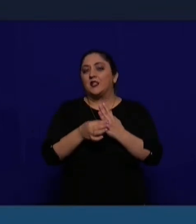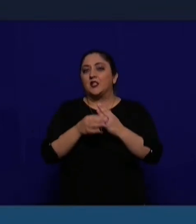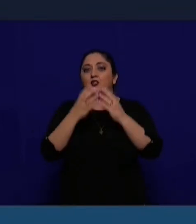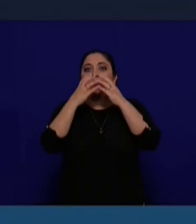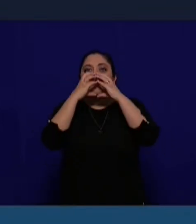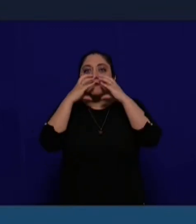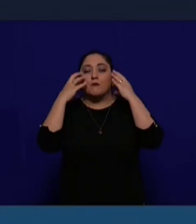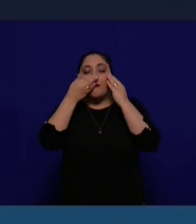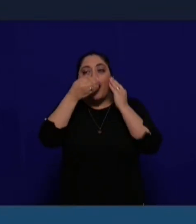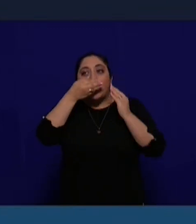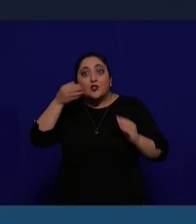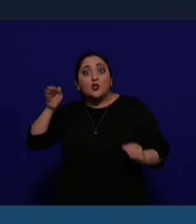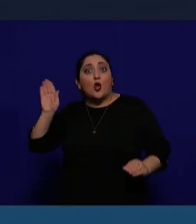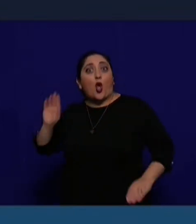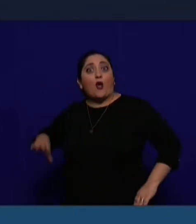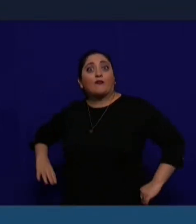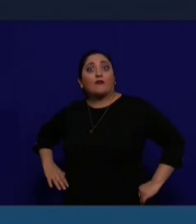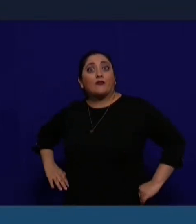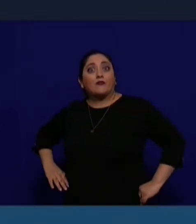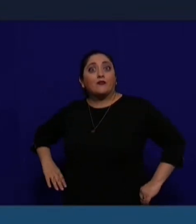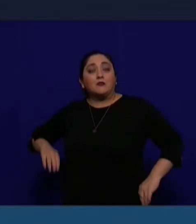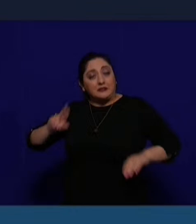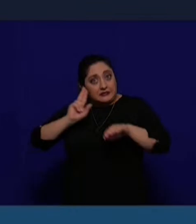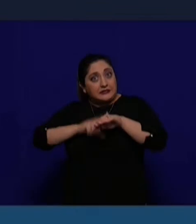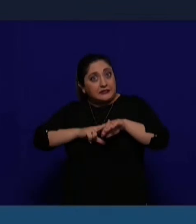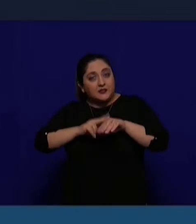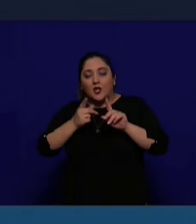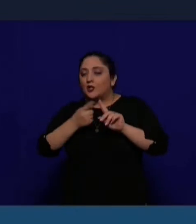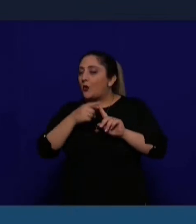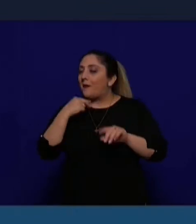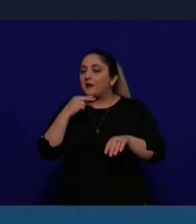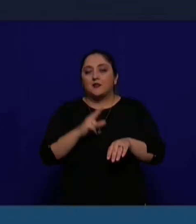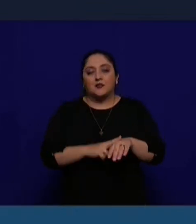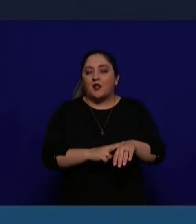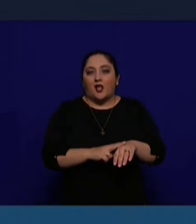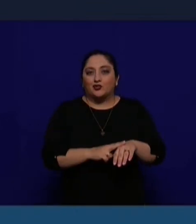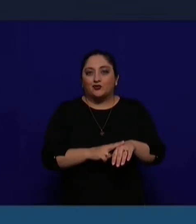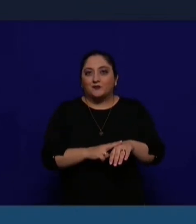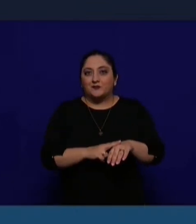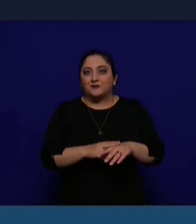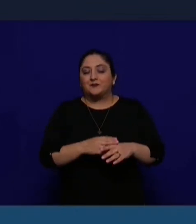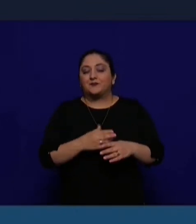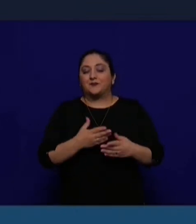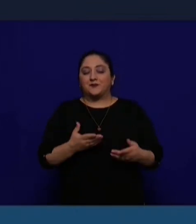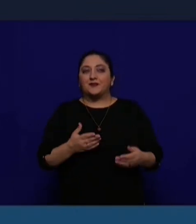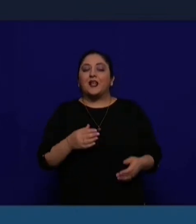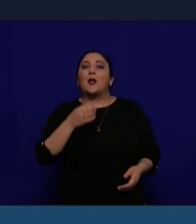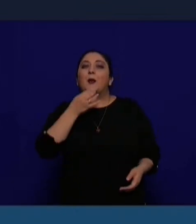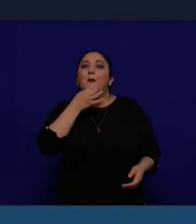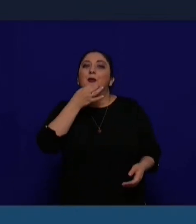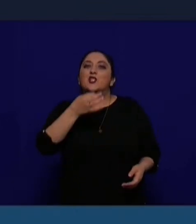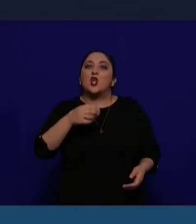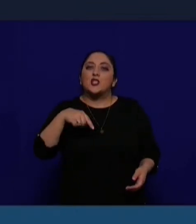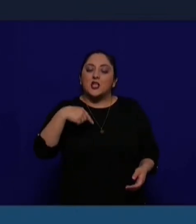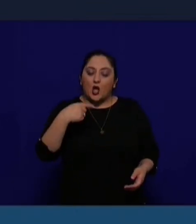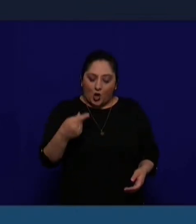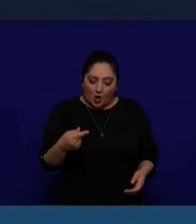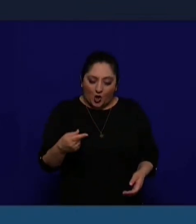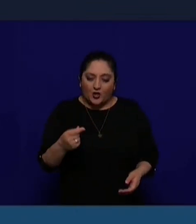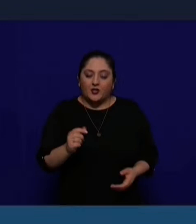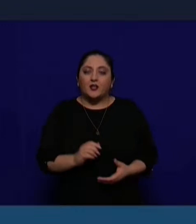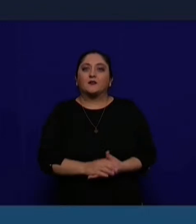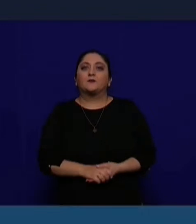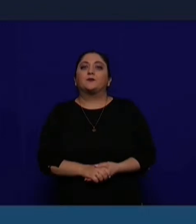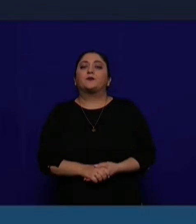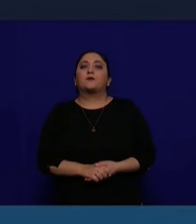and then put them back on immediately, or is this a finable offense? And finally, a bit of an unrelated topic, but I'd like to get your